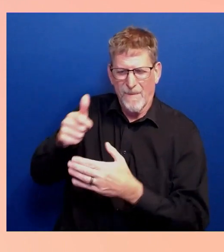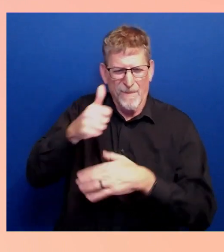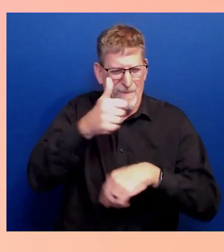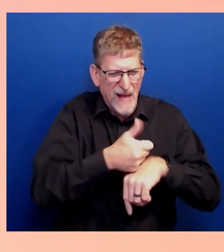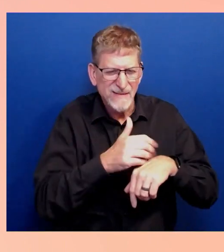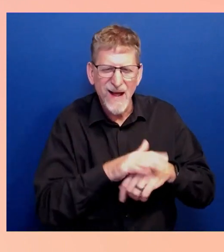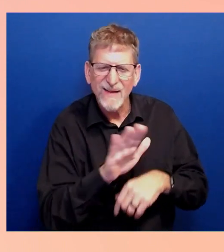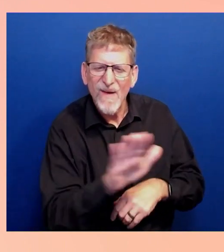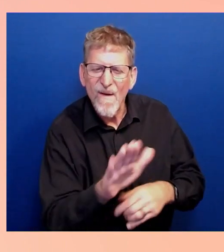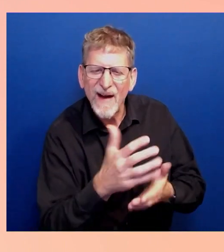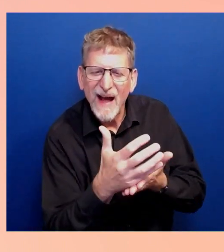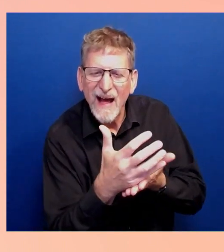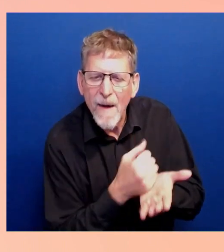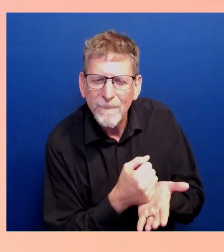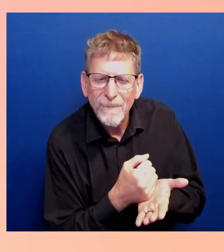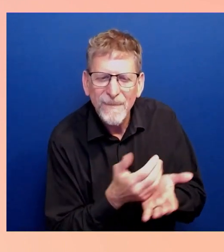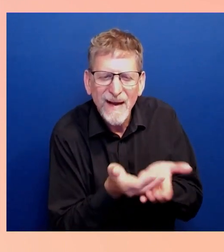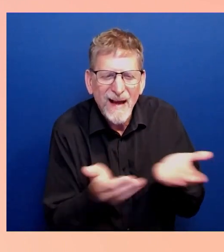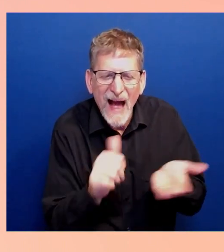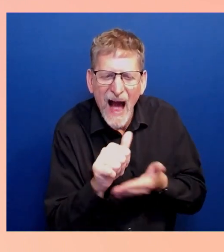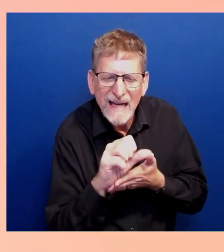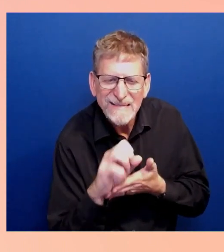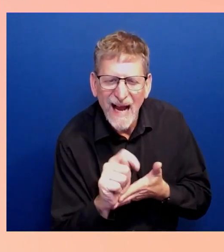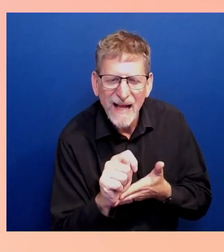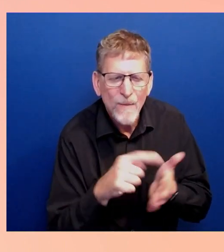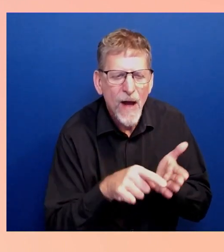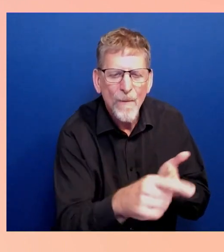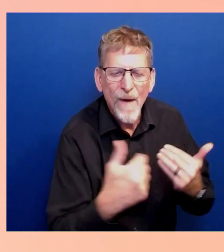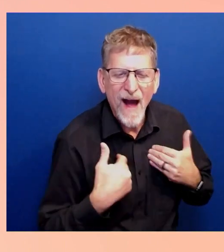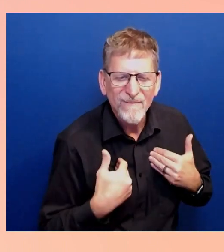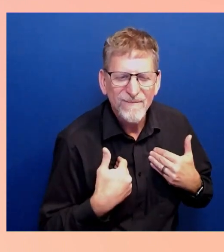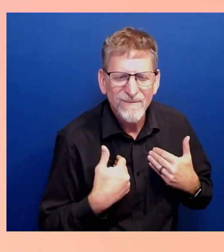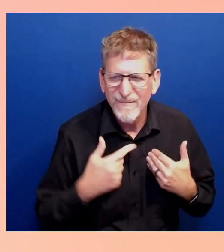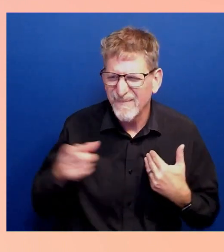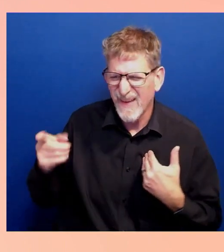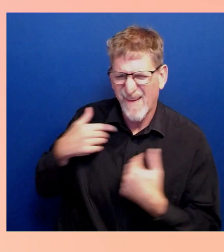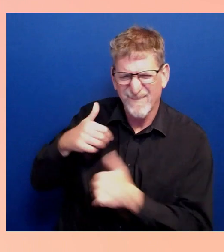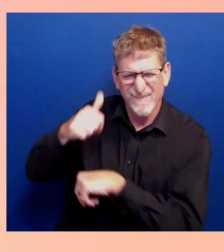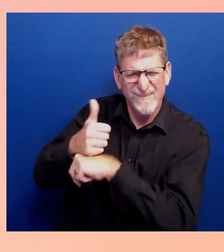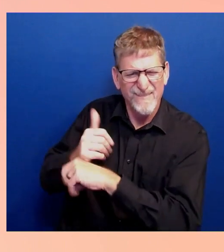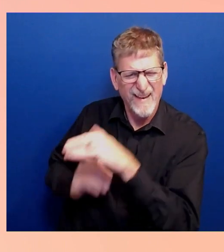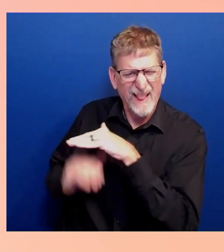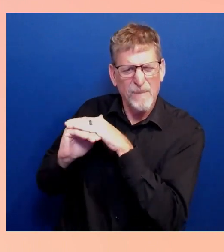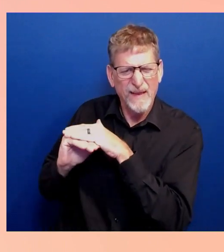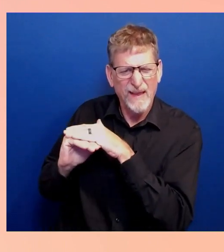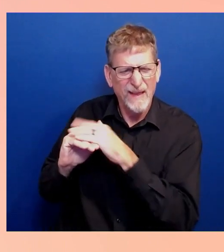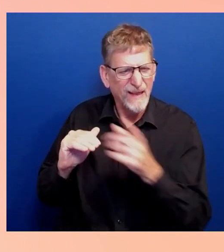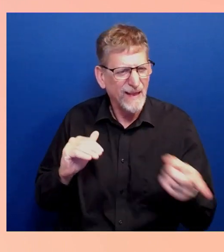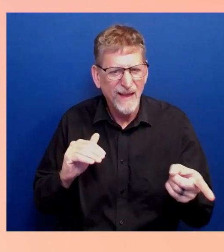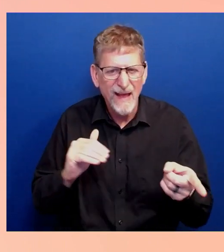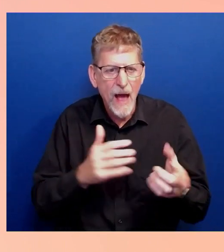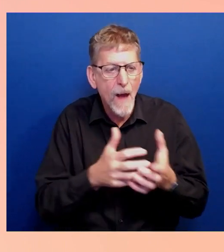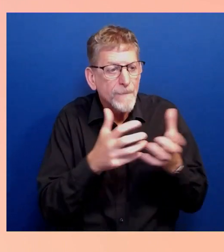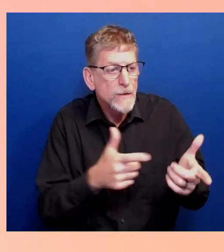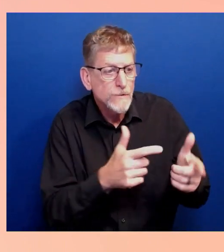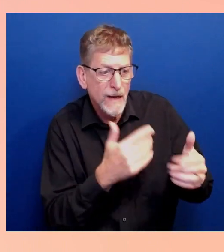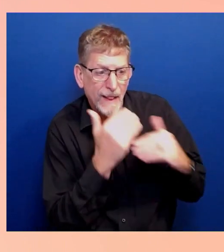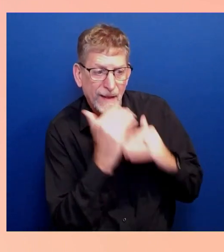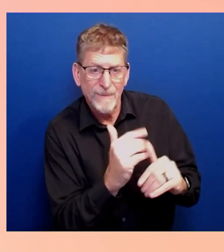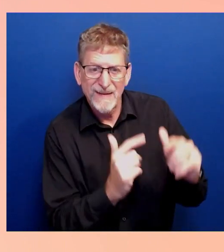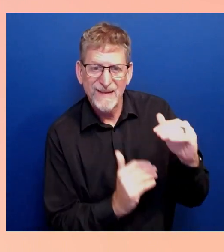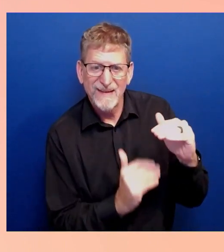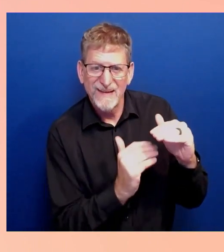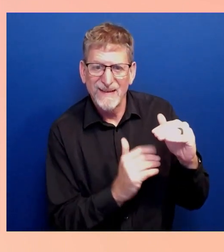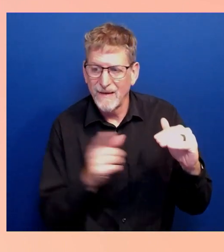And there is a limit to how many assets you can have to remain eligible for those programs.